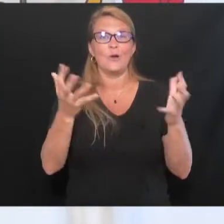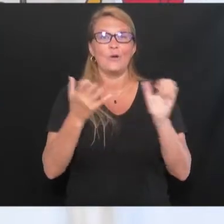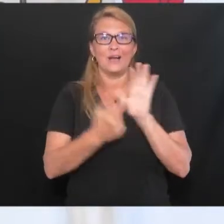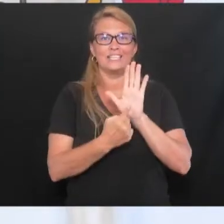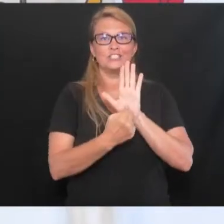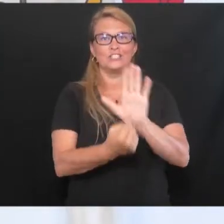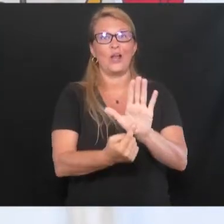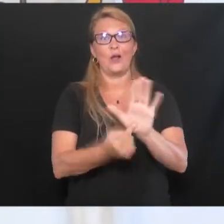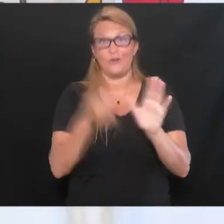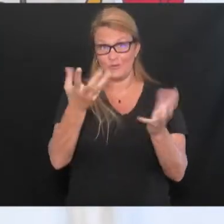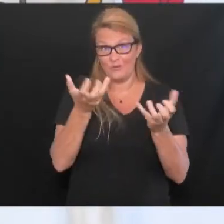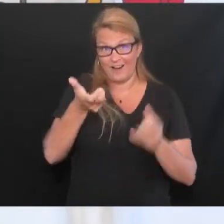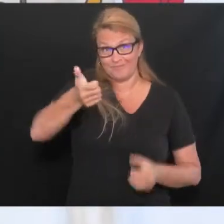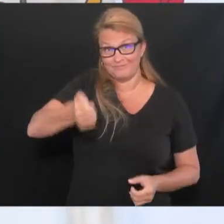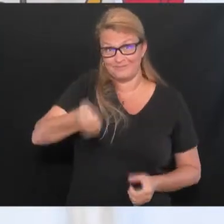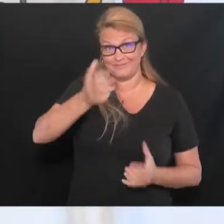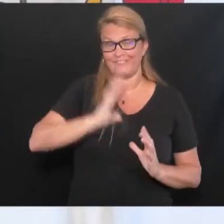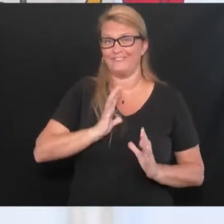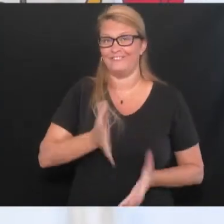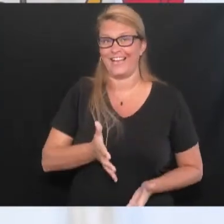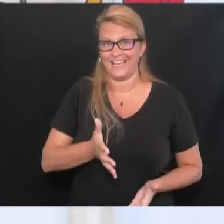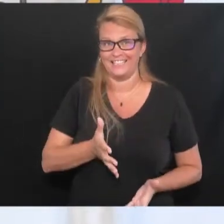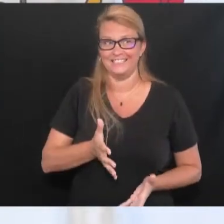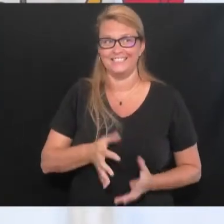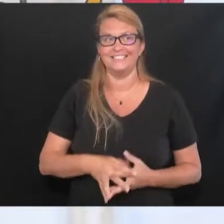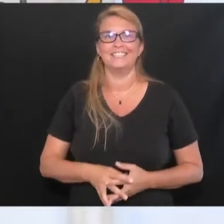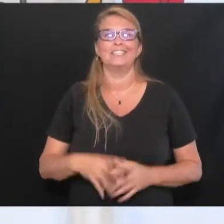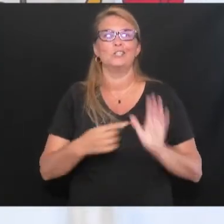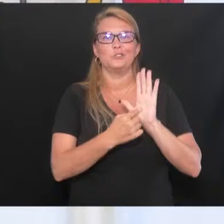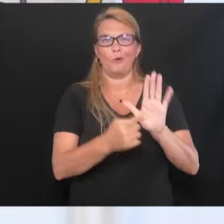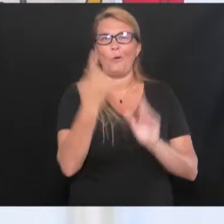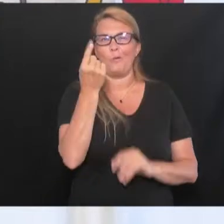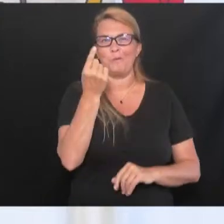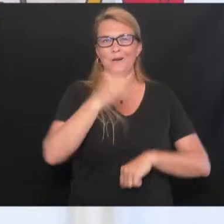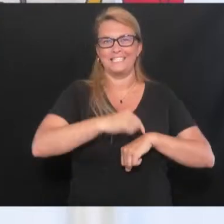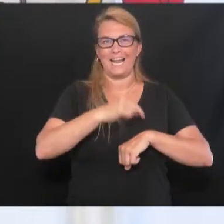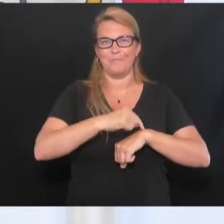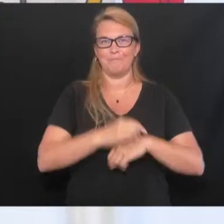go, that's fine, but we're going to end with it. So show it one more time.